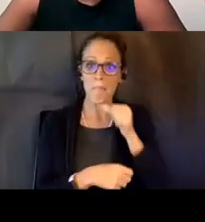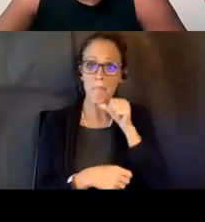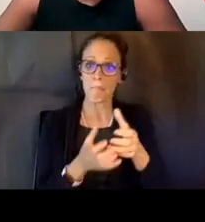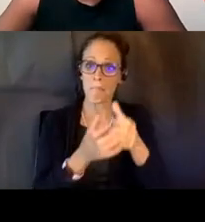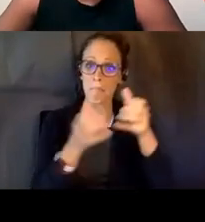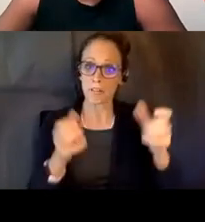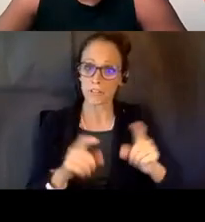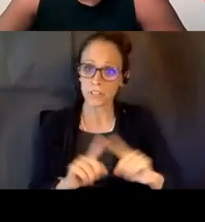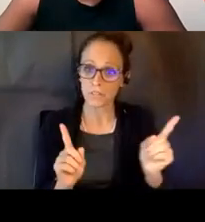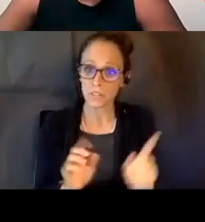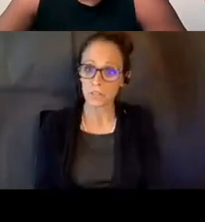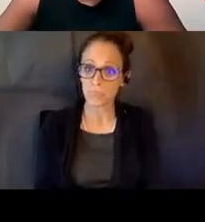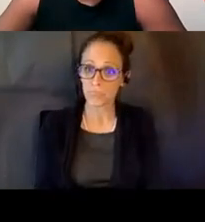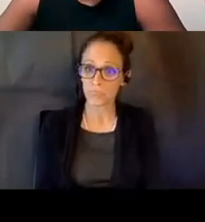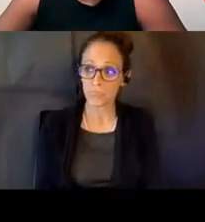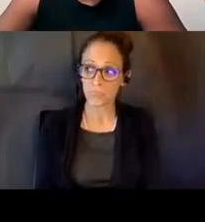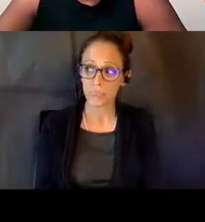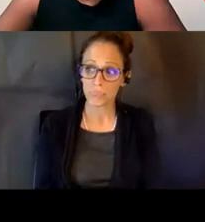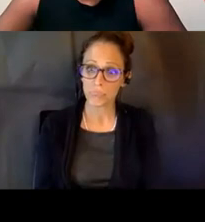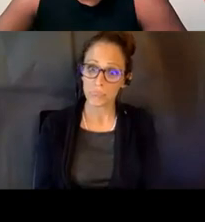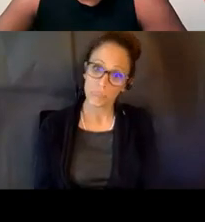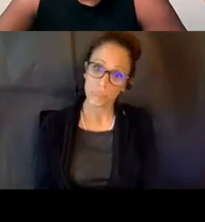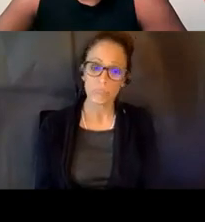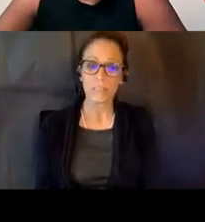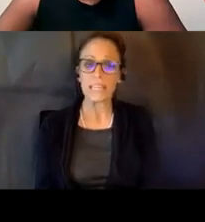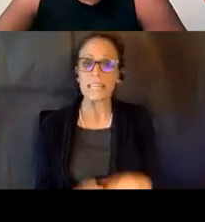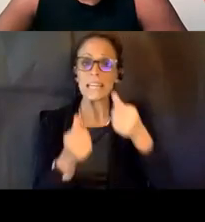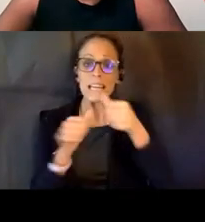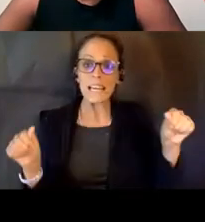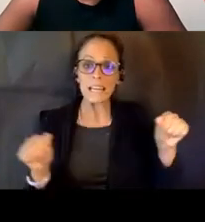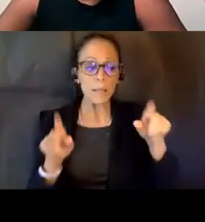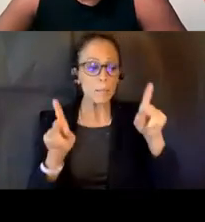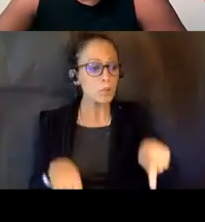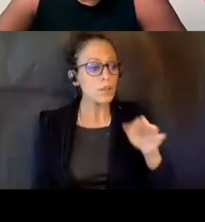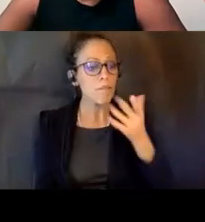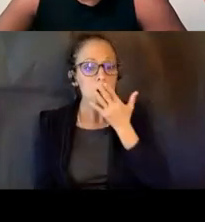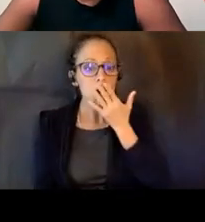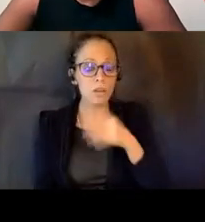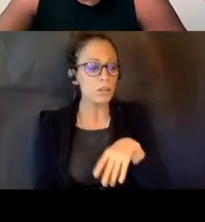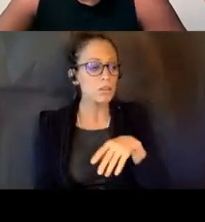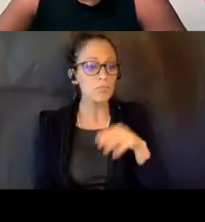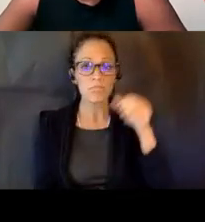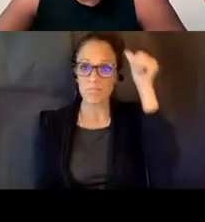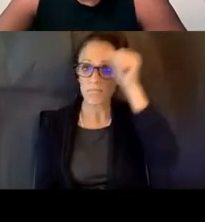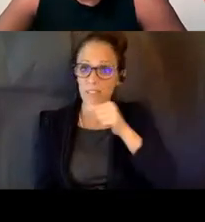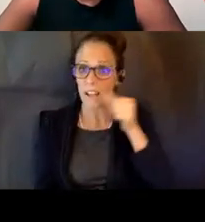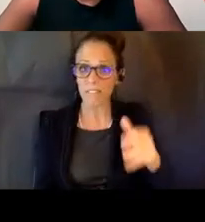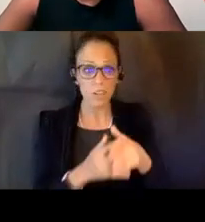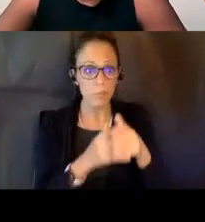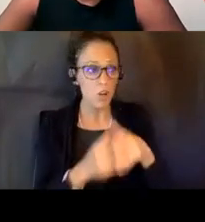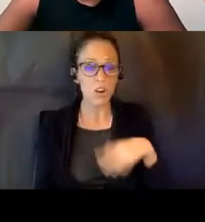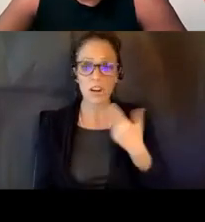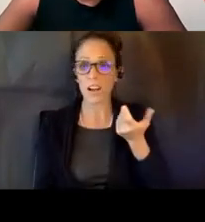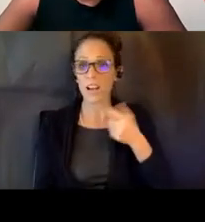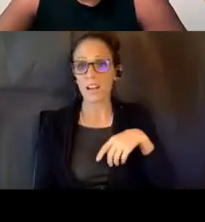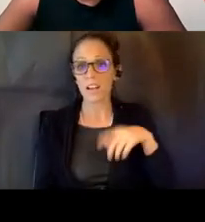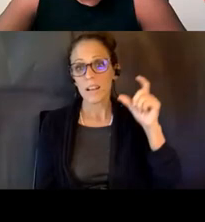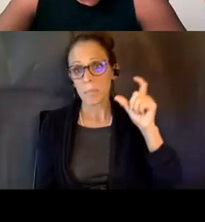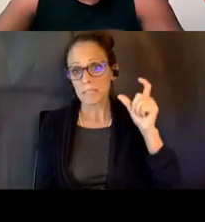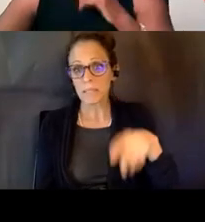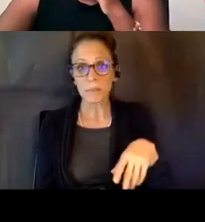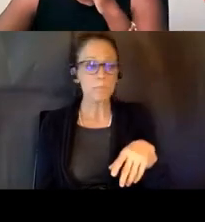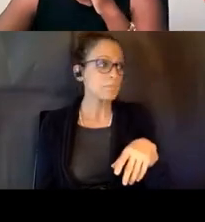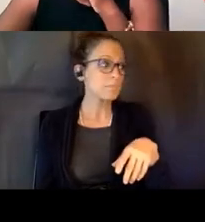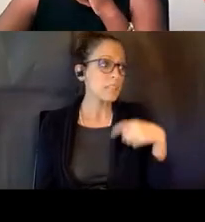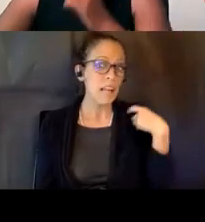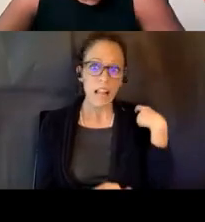don't identify as African-American, but maybe Latinx, or maybe it doesn't matter, Muslim, it actually doesn't matter how they identify, it's really